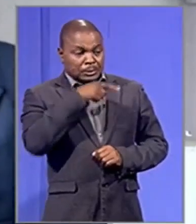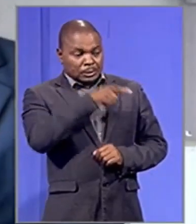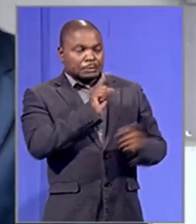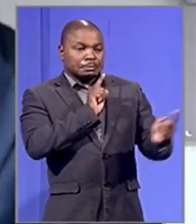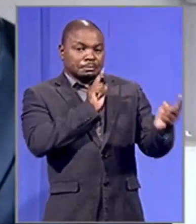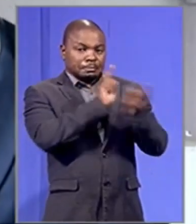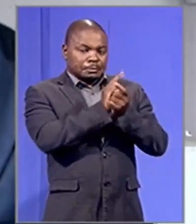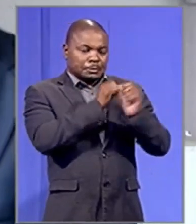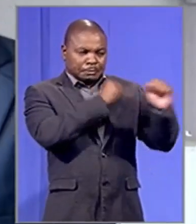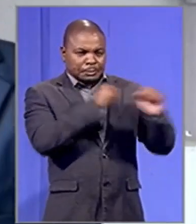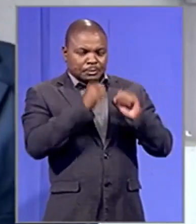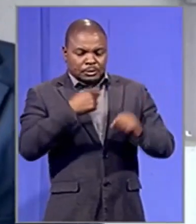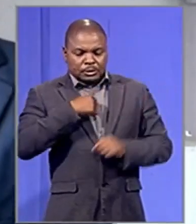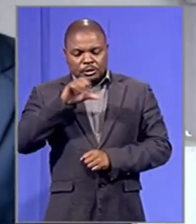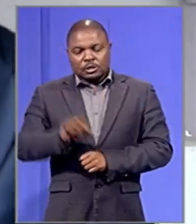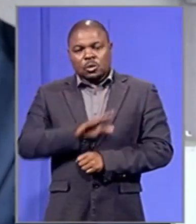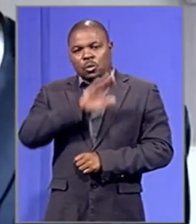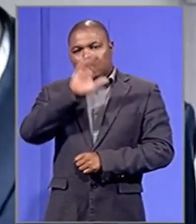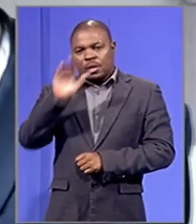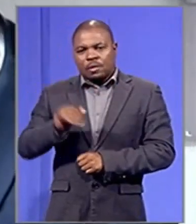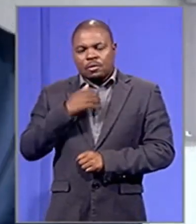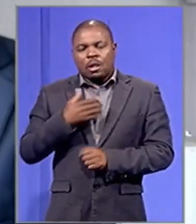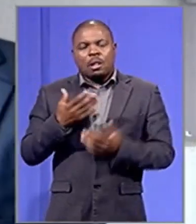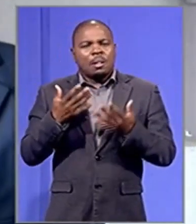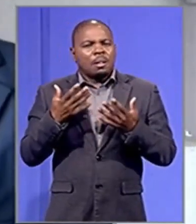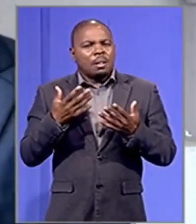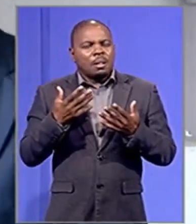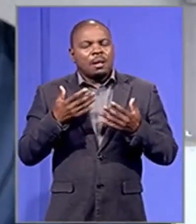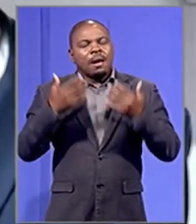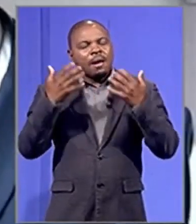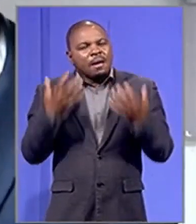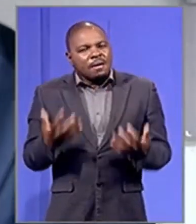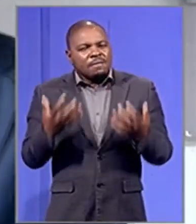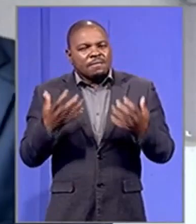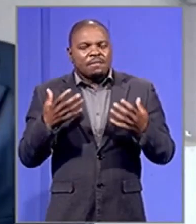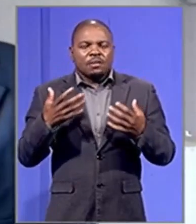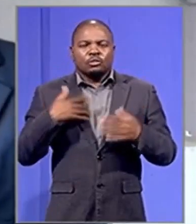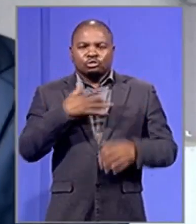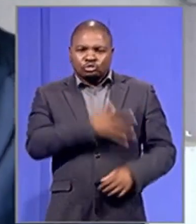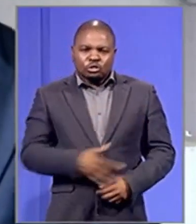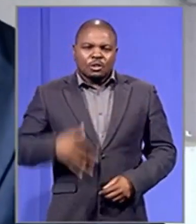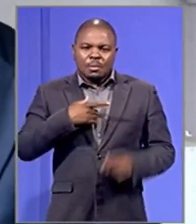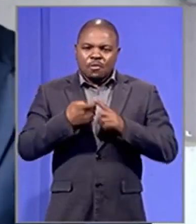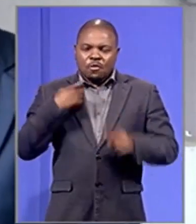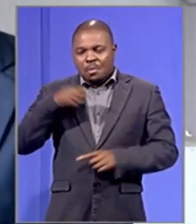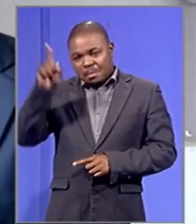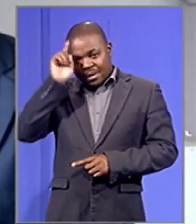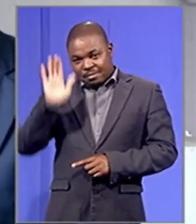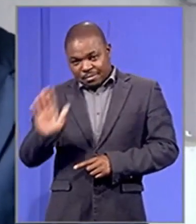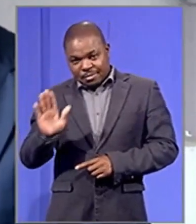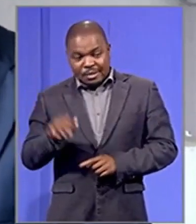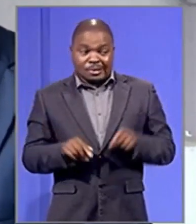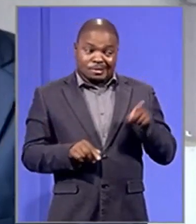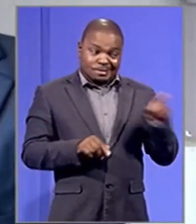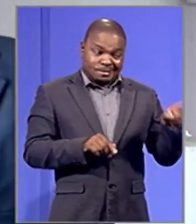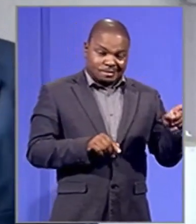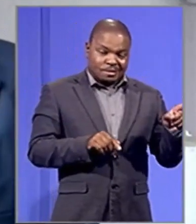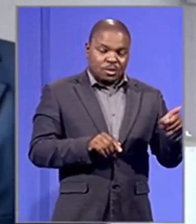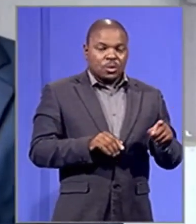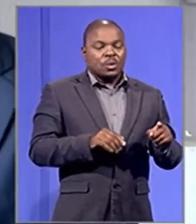ke le South African heavyweight champion ya batho ba bantsho. Well, Gerrie Coetzee ene